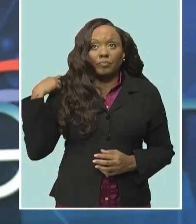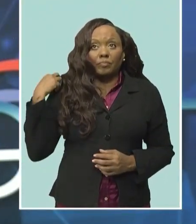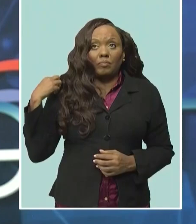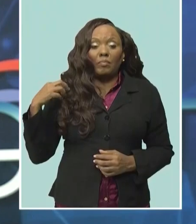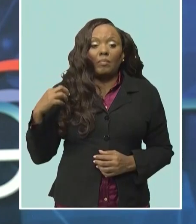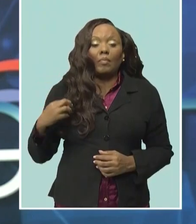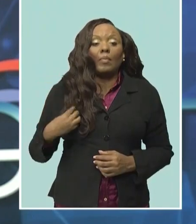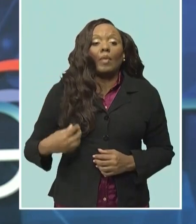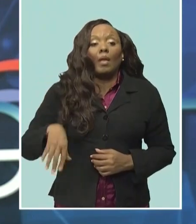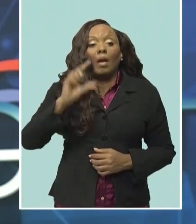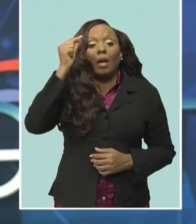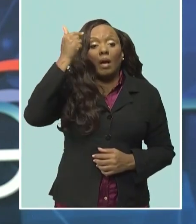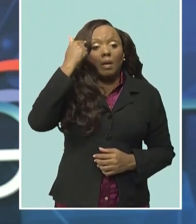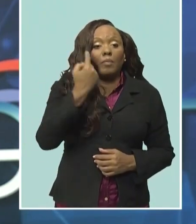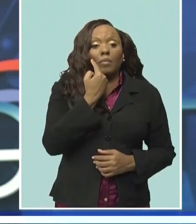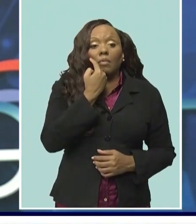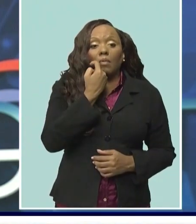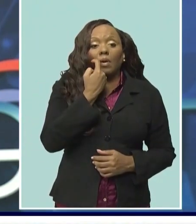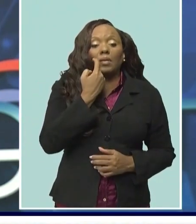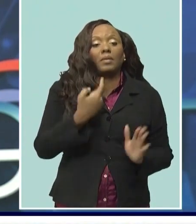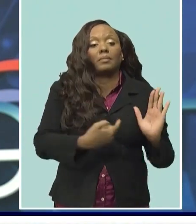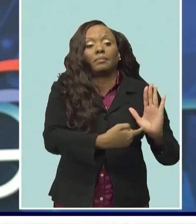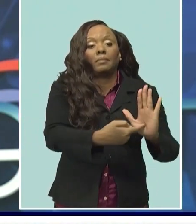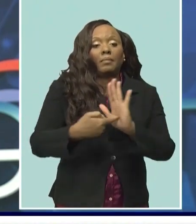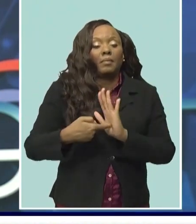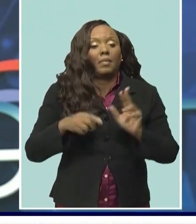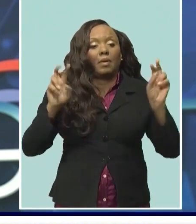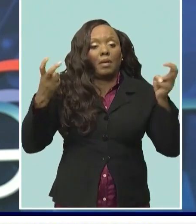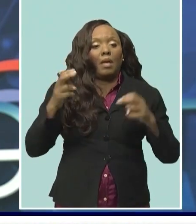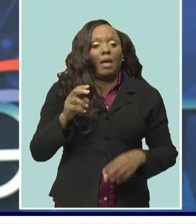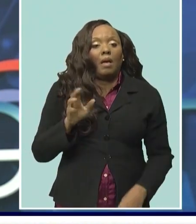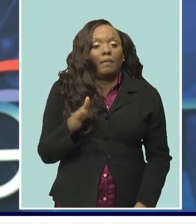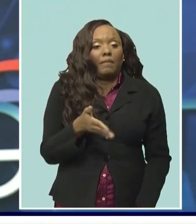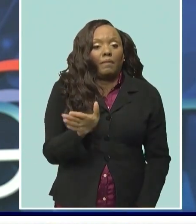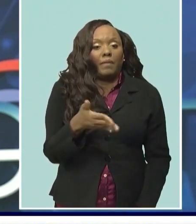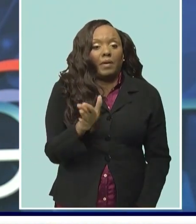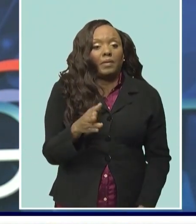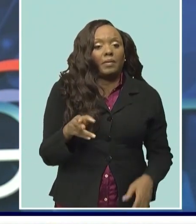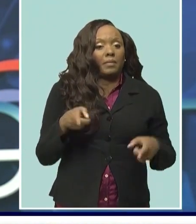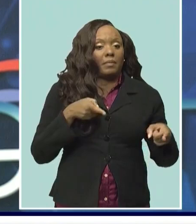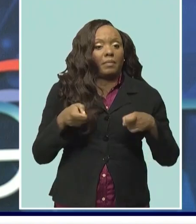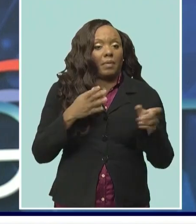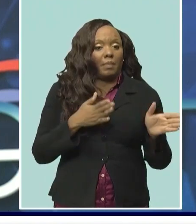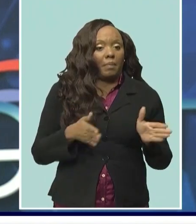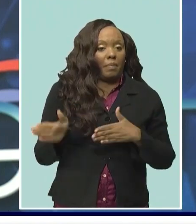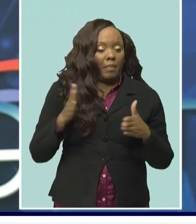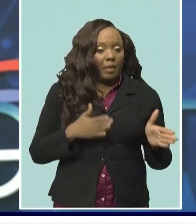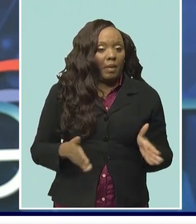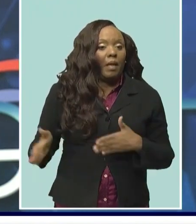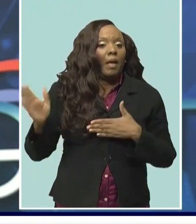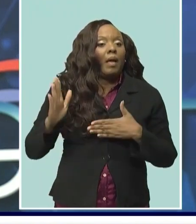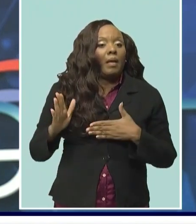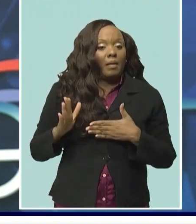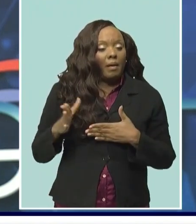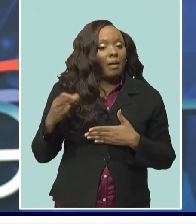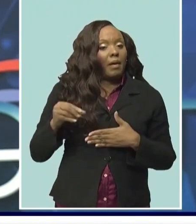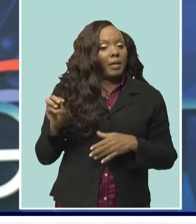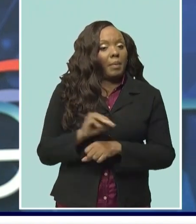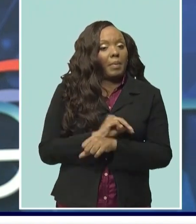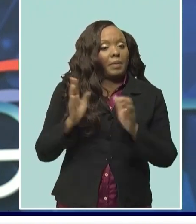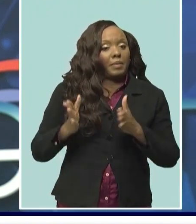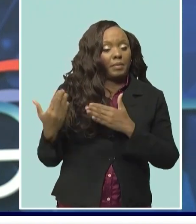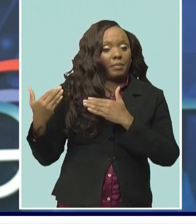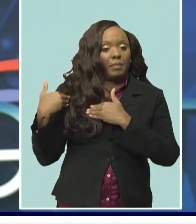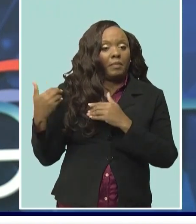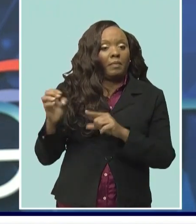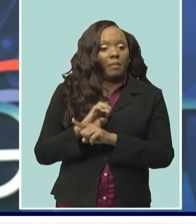from government's recently rolled out fish management plan across several coastal communities. Word of this from Minister of the Environment and